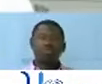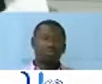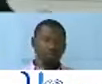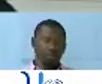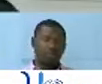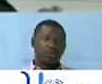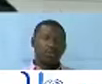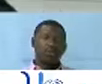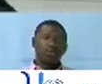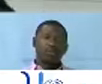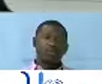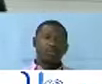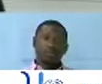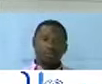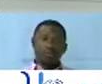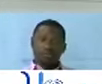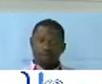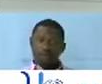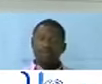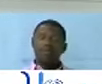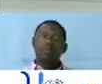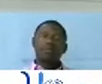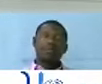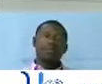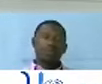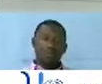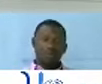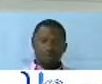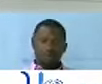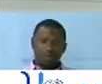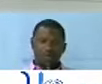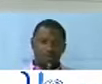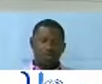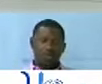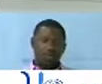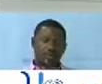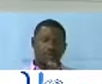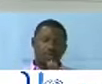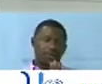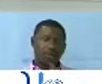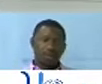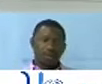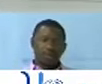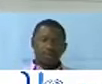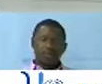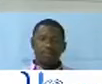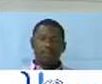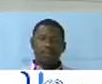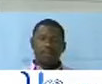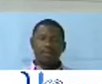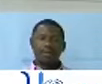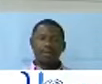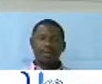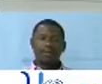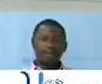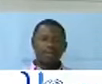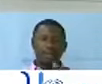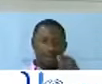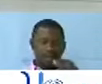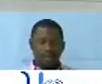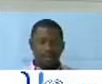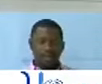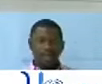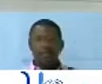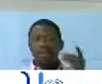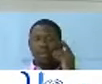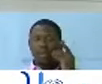masof di code bo xamne ni ci kanam tuti dina len ko jox. And a letter dated 10th of January. Ak benen letter bo